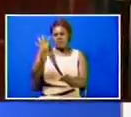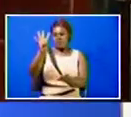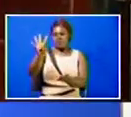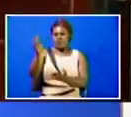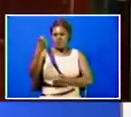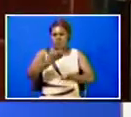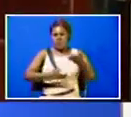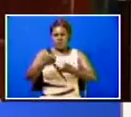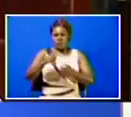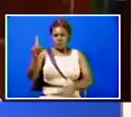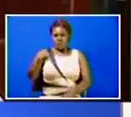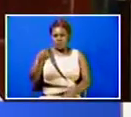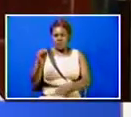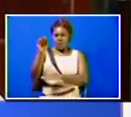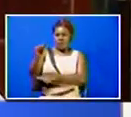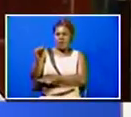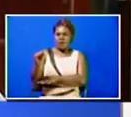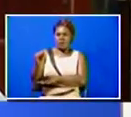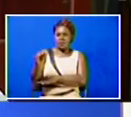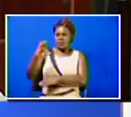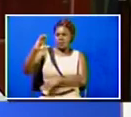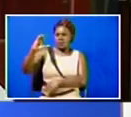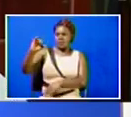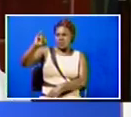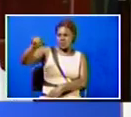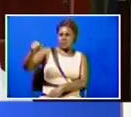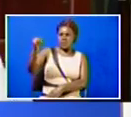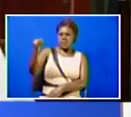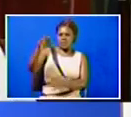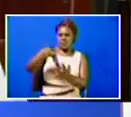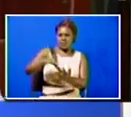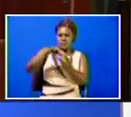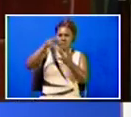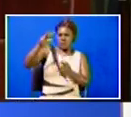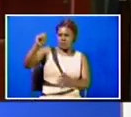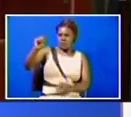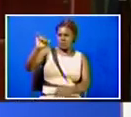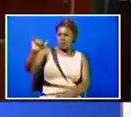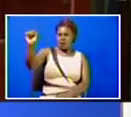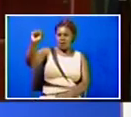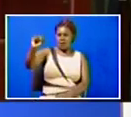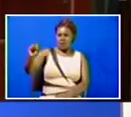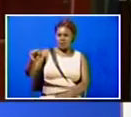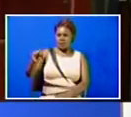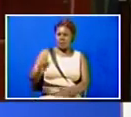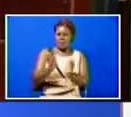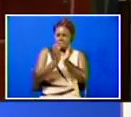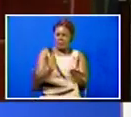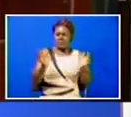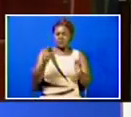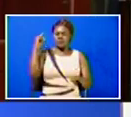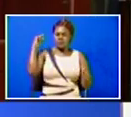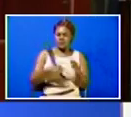crimes. Also requested the Chief Justice on this matter, especially the NYS, that we deal with it expeditiously.